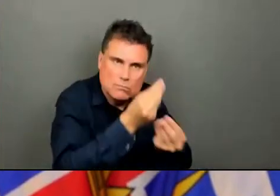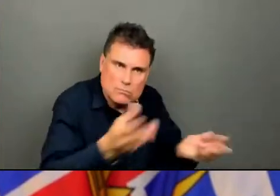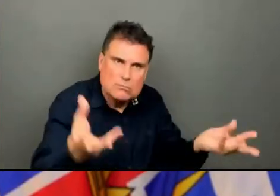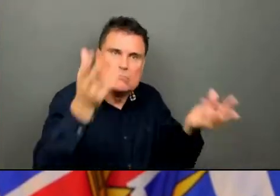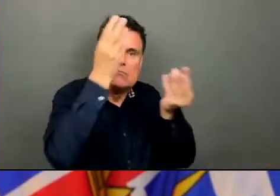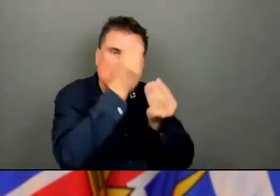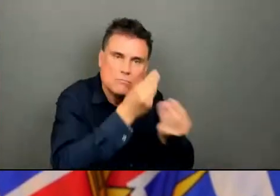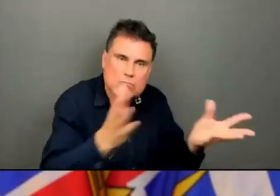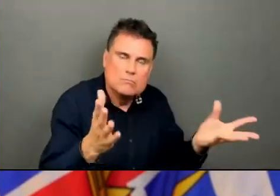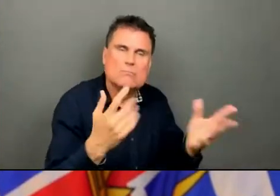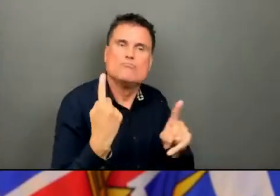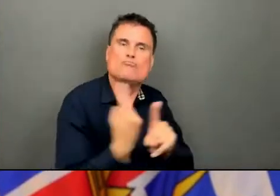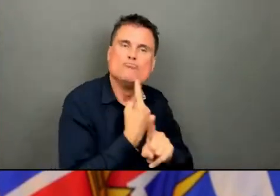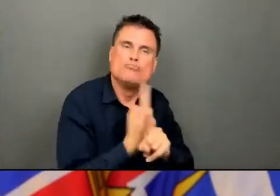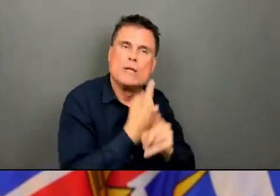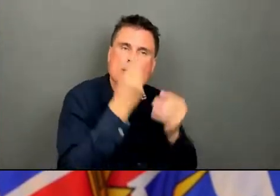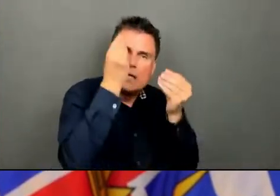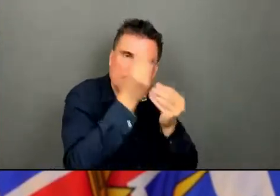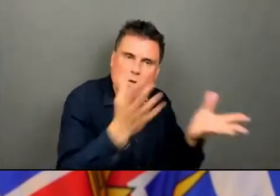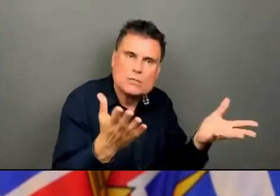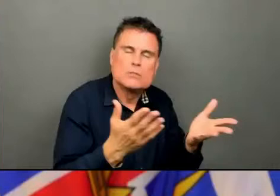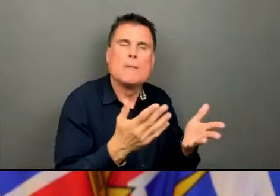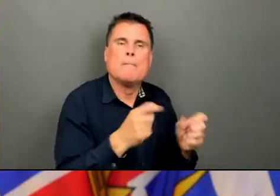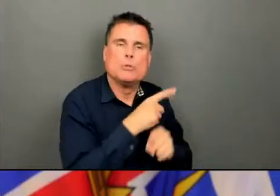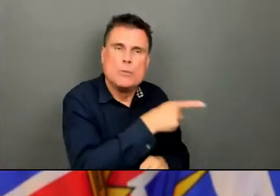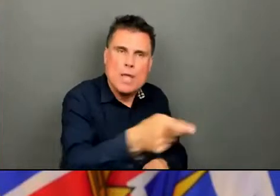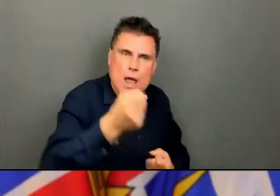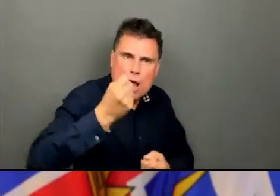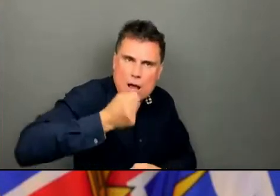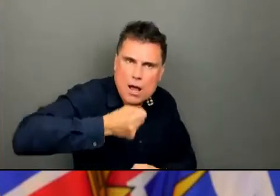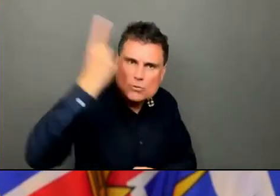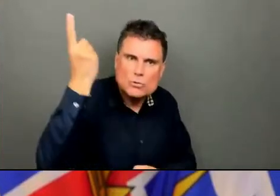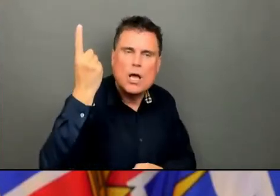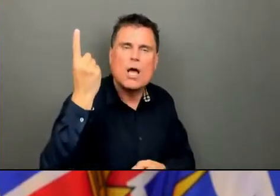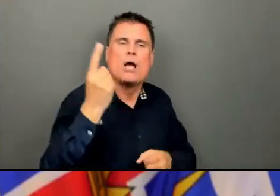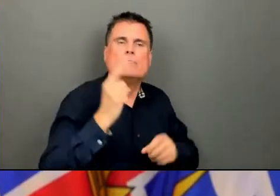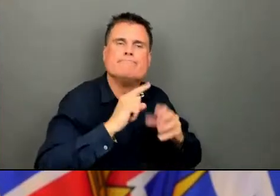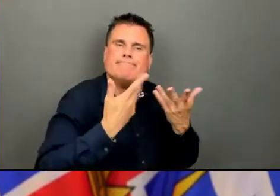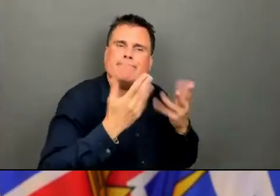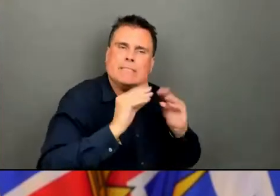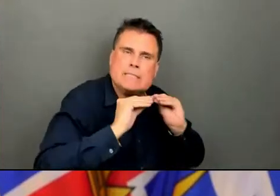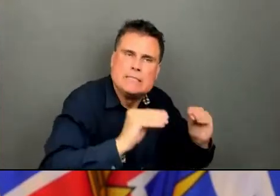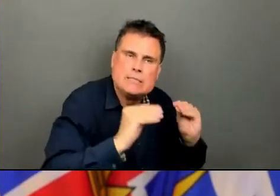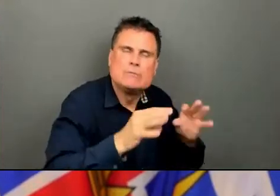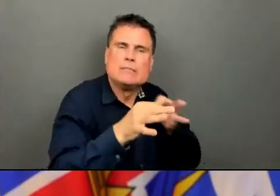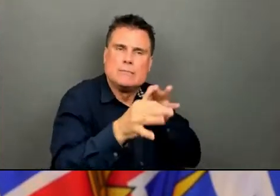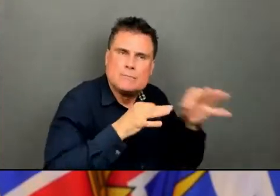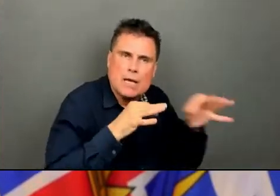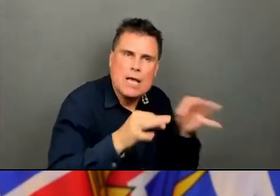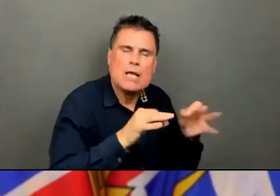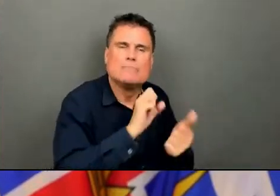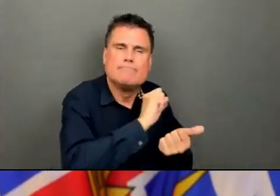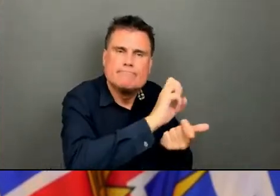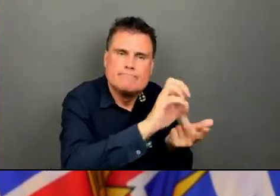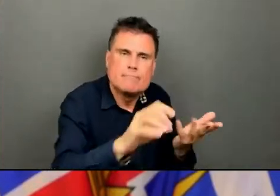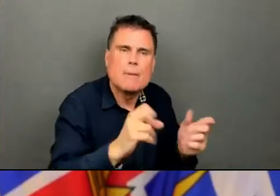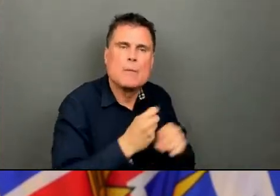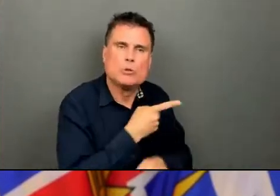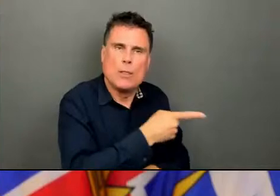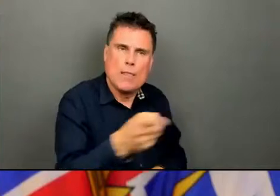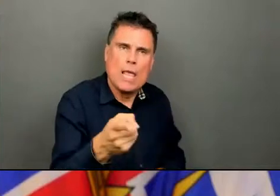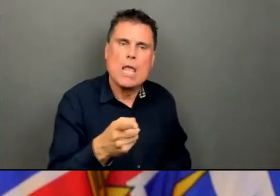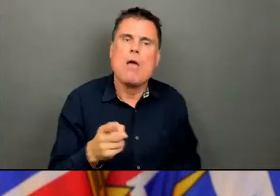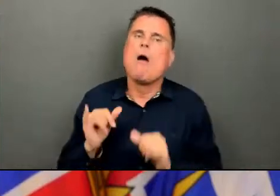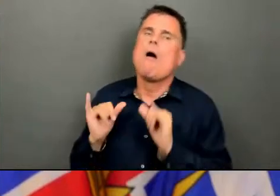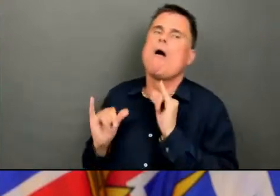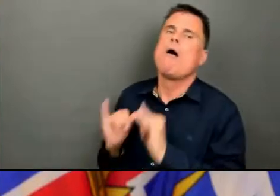understand the safety profile, how well it works, all of those things that people want to know to make sure that they're making the right choice for them and their